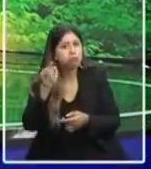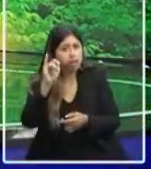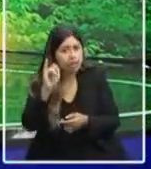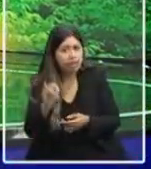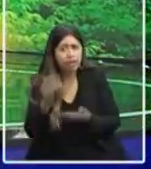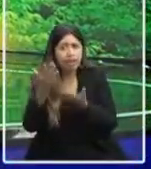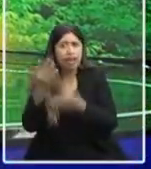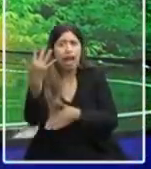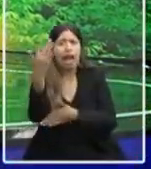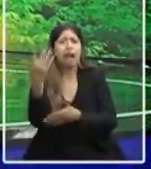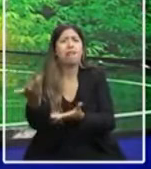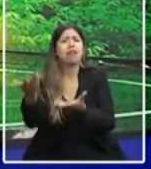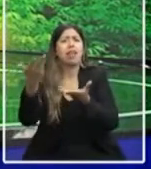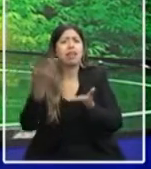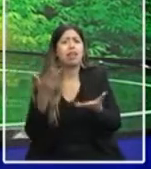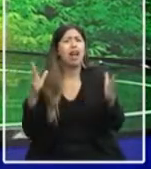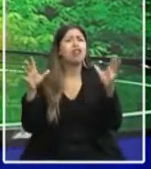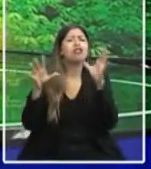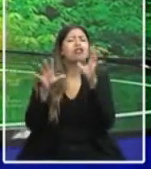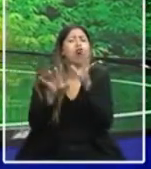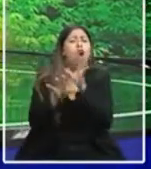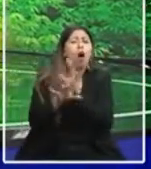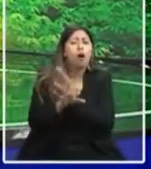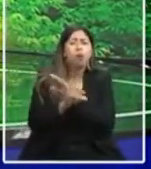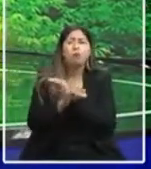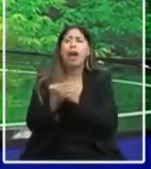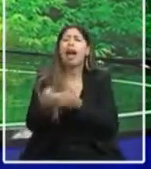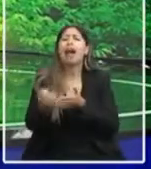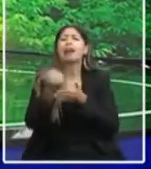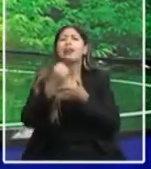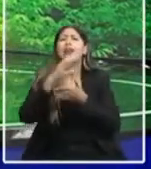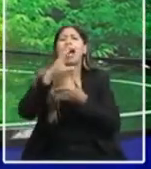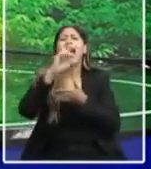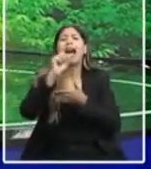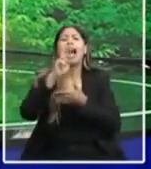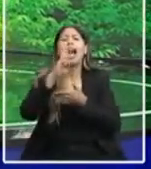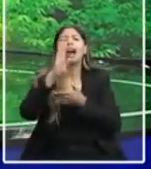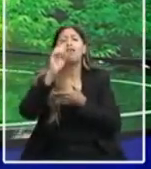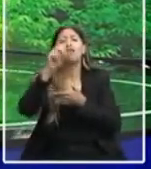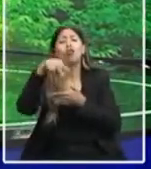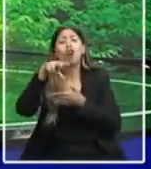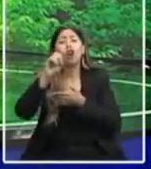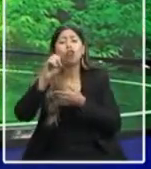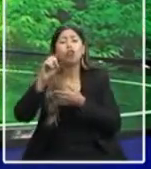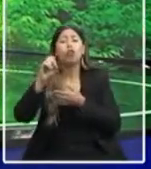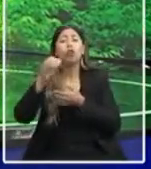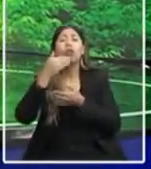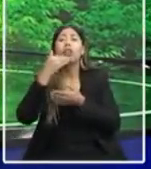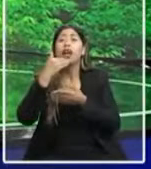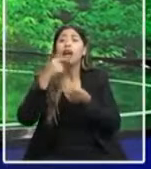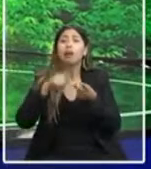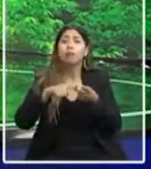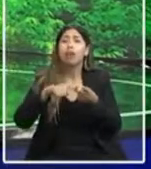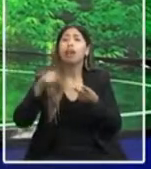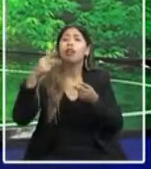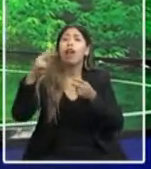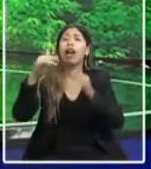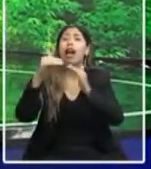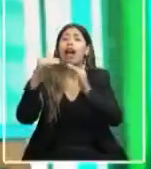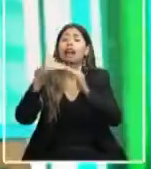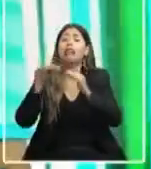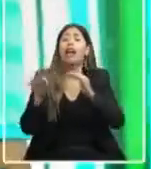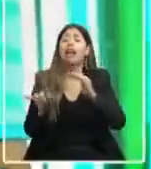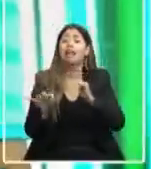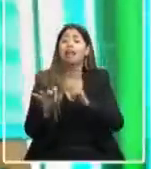providing a house for all sorts of insects and so forth. So, it's so obvious. It's